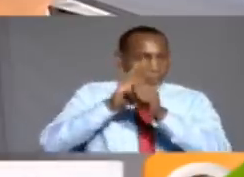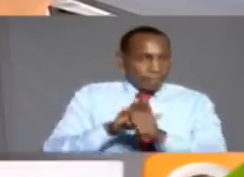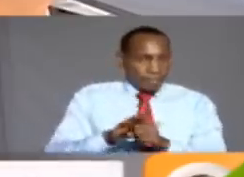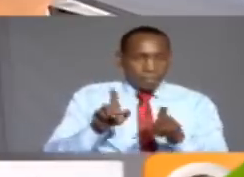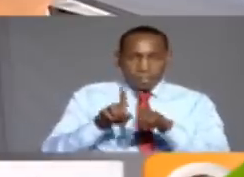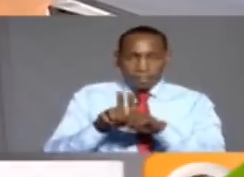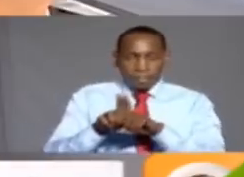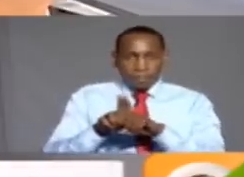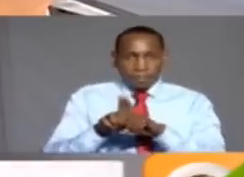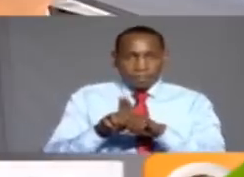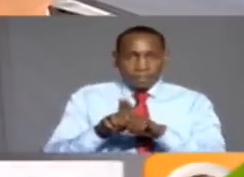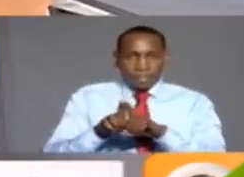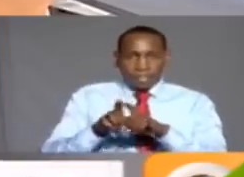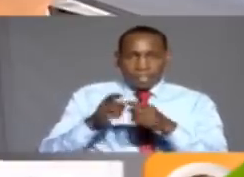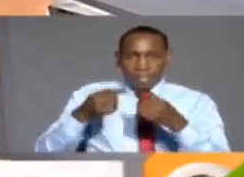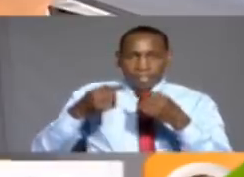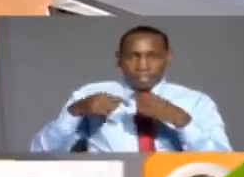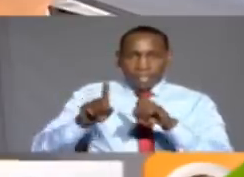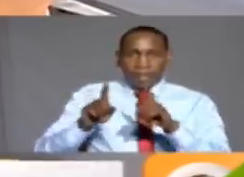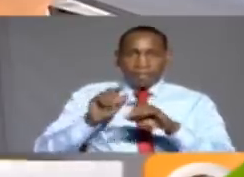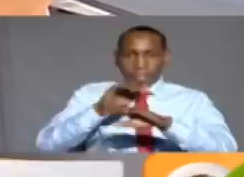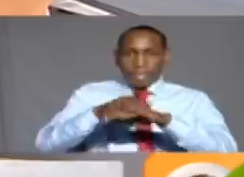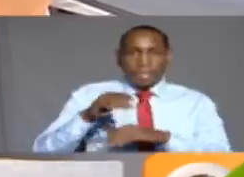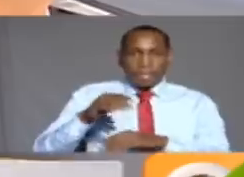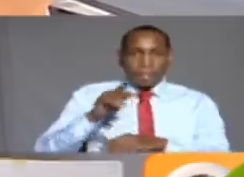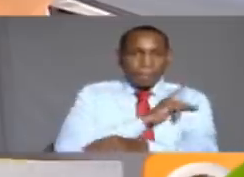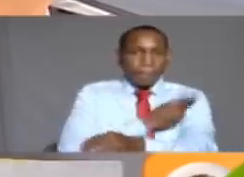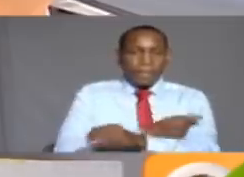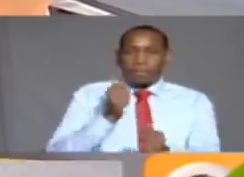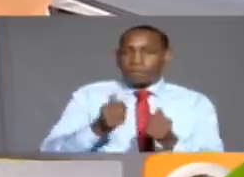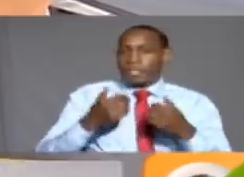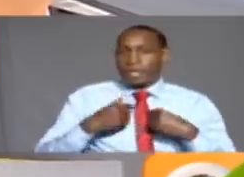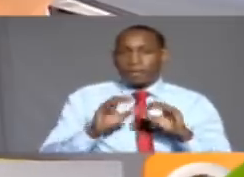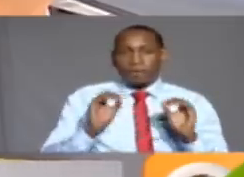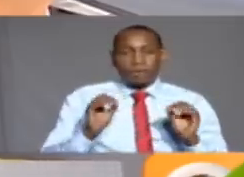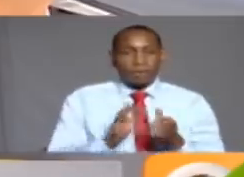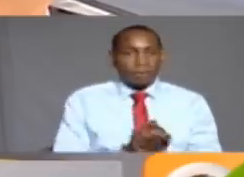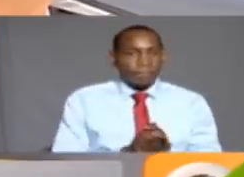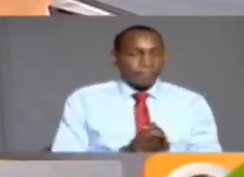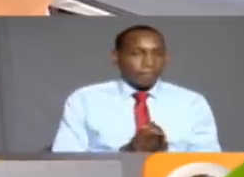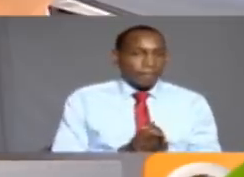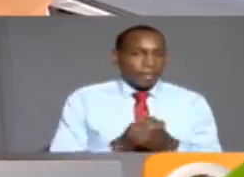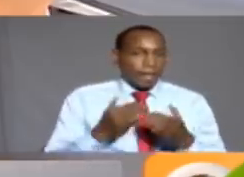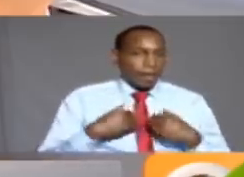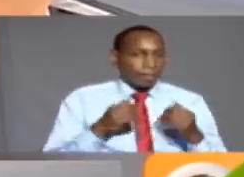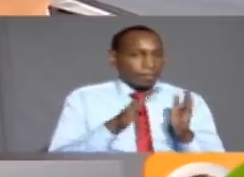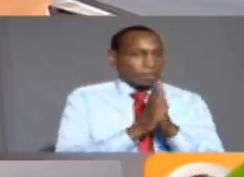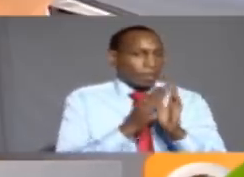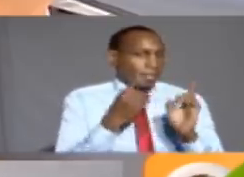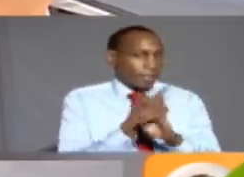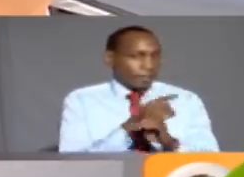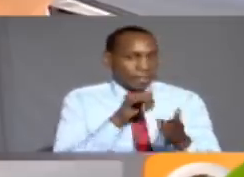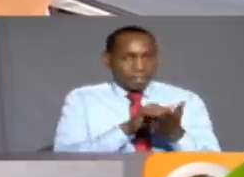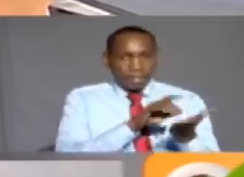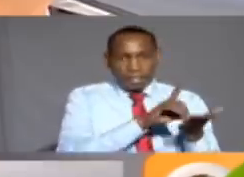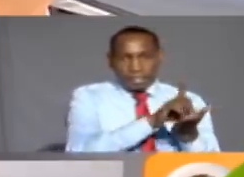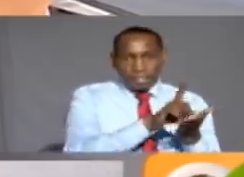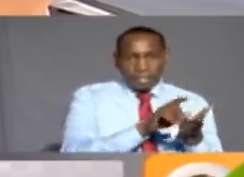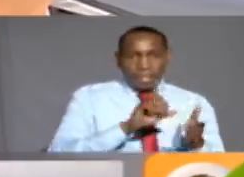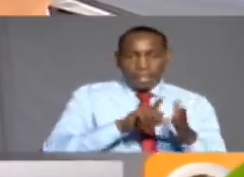of giving himself powers that he did not have. How there's that version that he was chased, and there's that version that